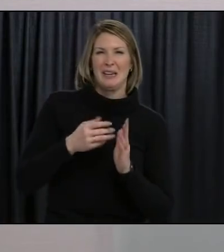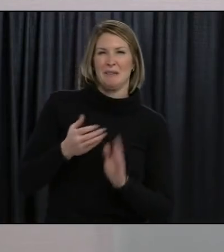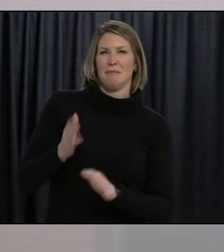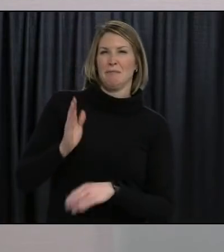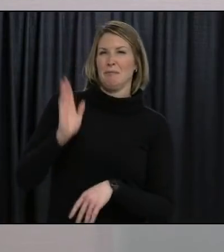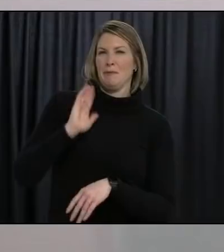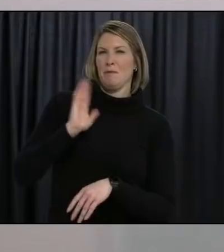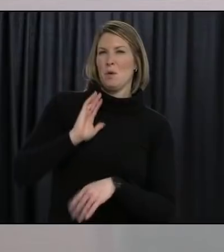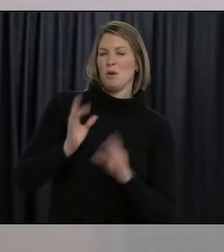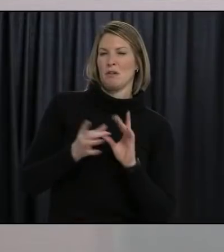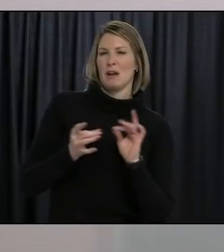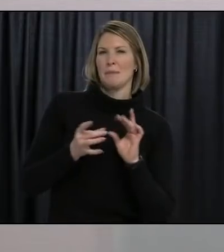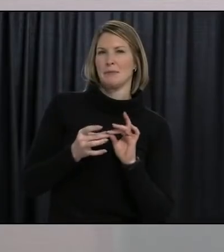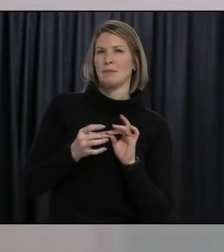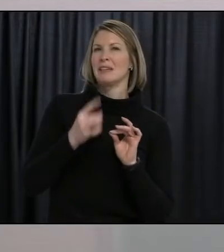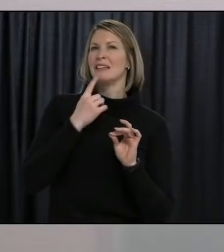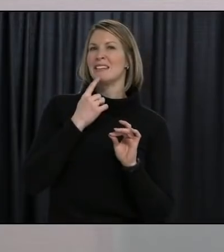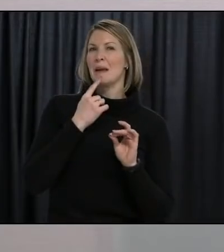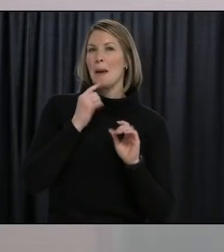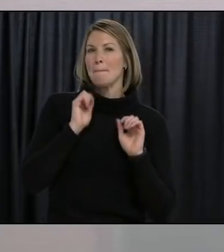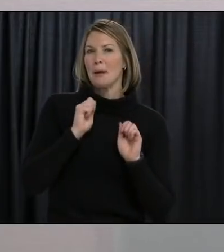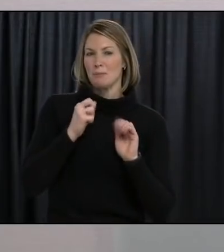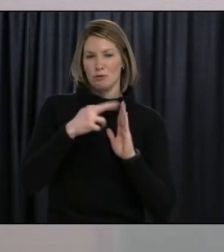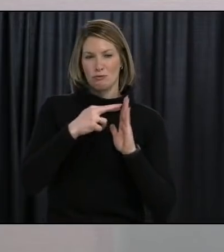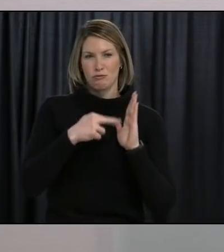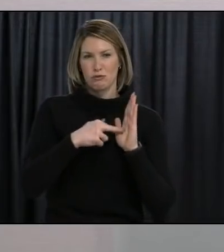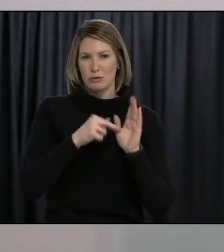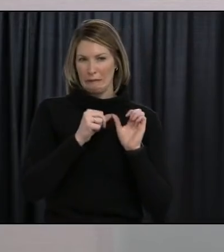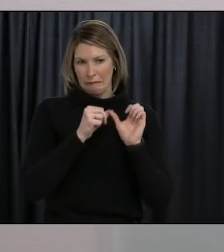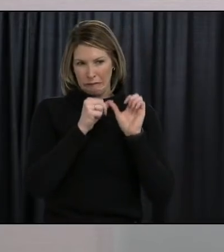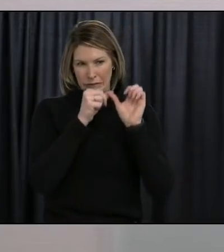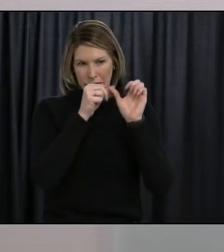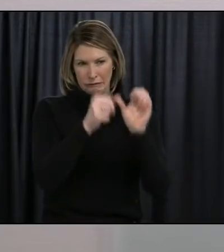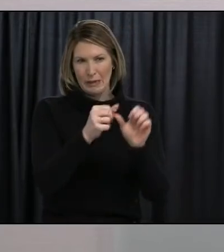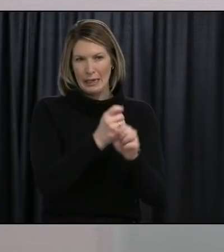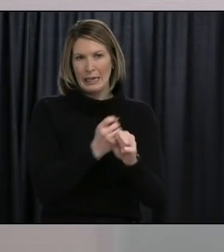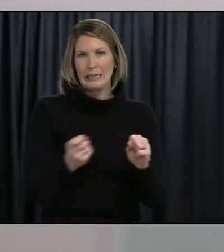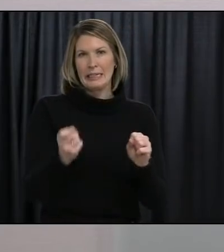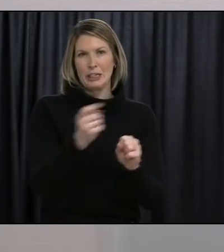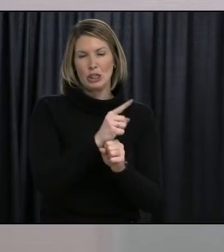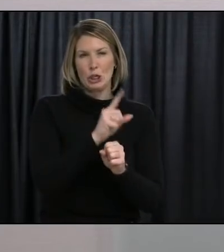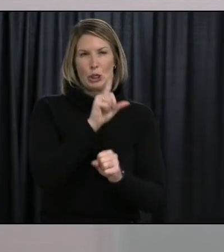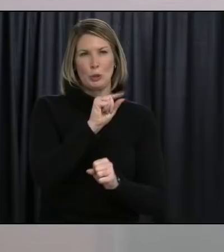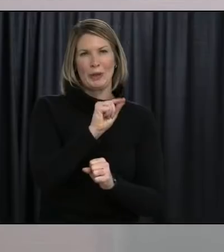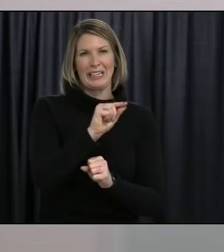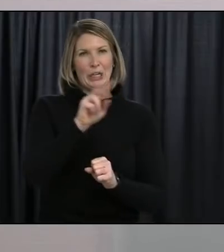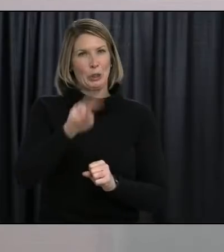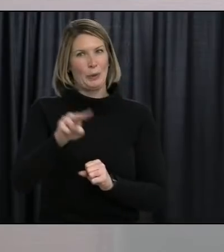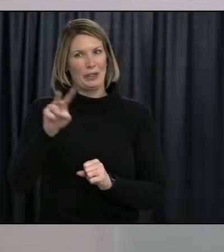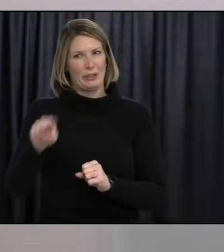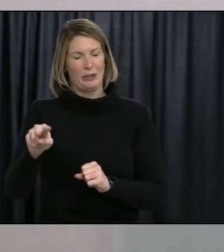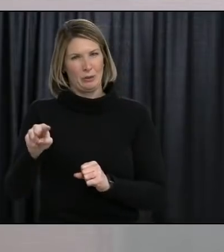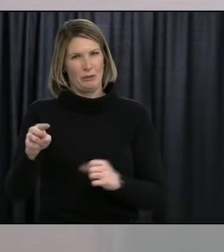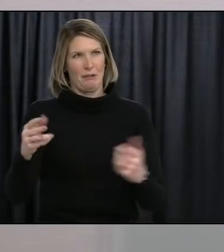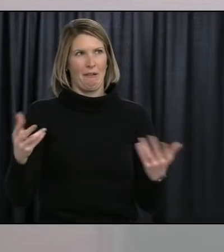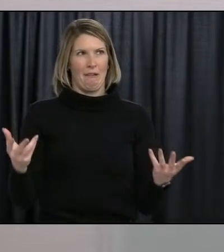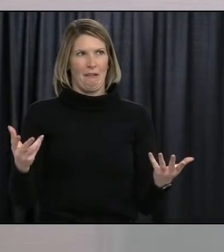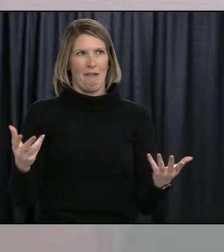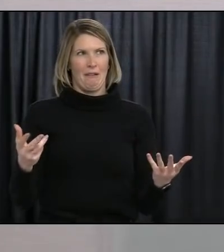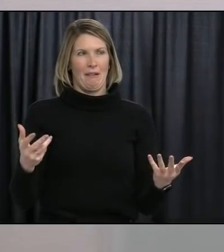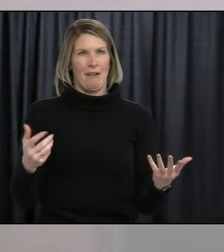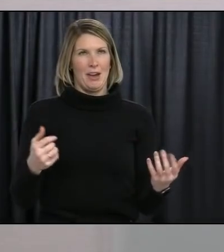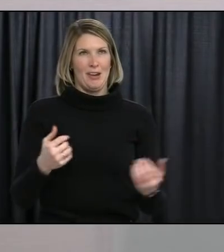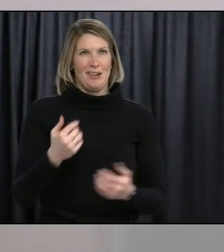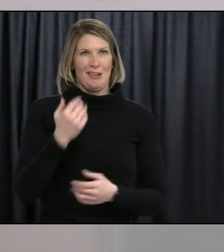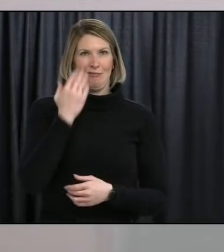with restrictions into 2022. Kind of a sobering thought in a year that's supposed to have some optimism.